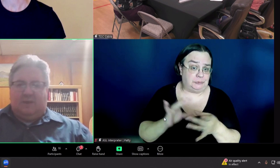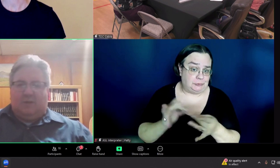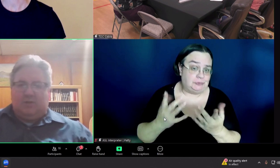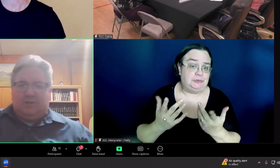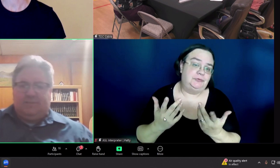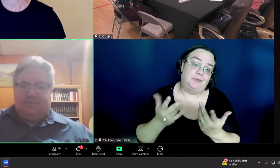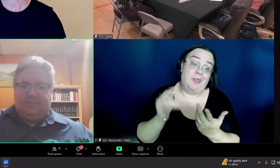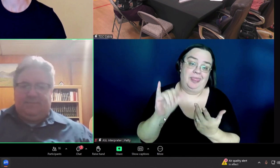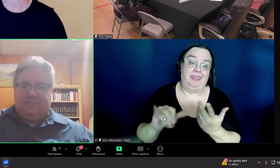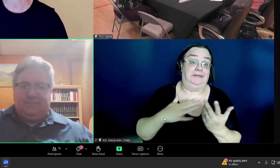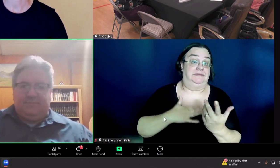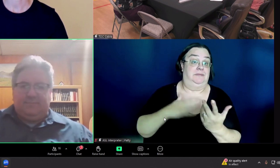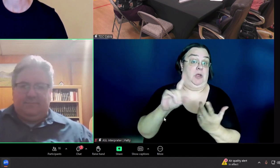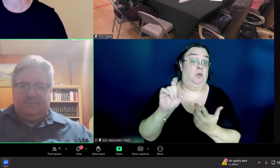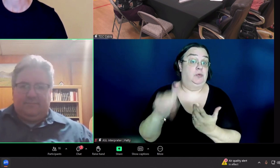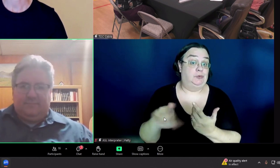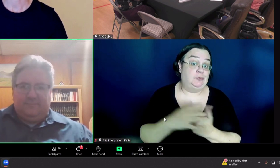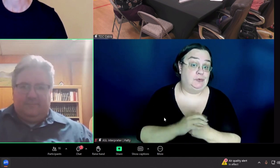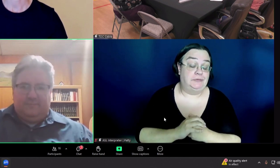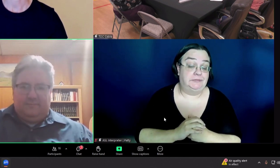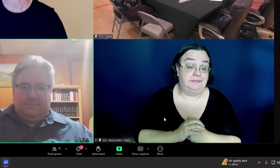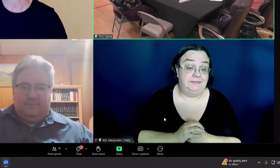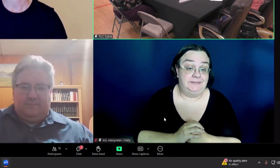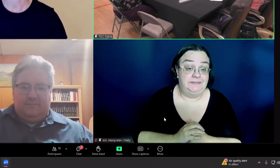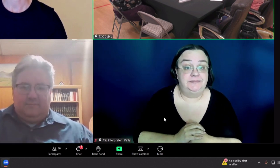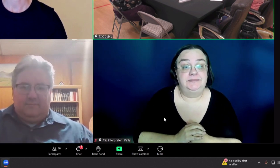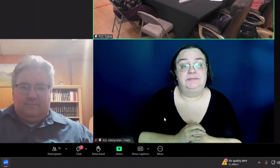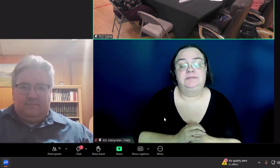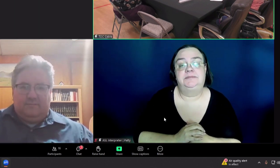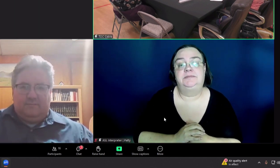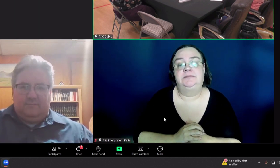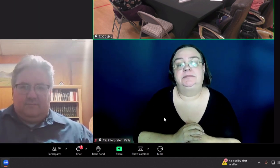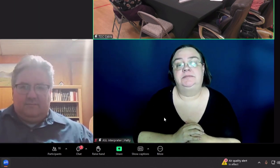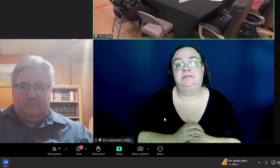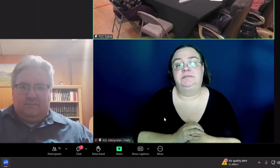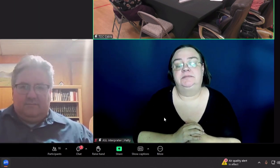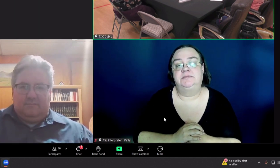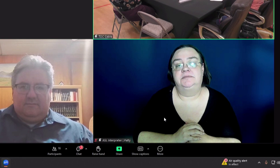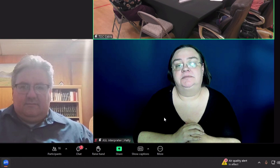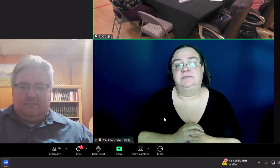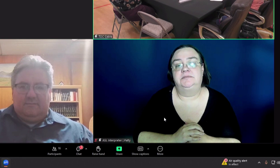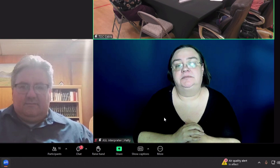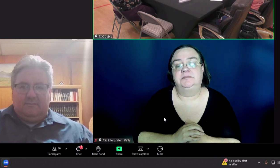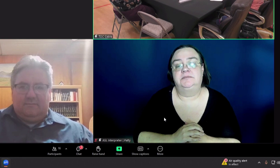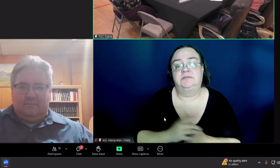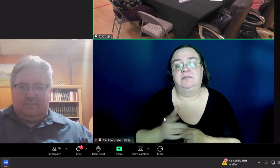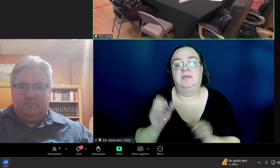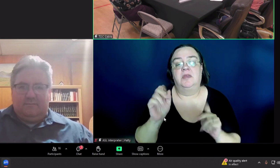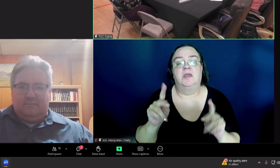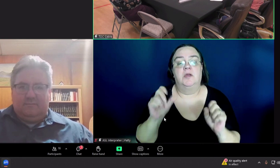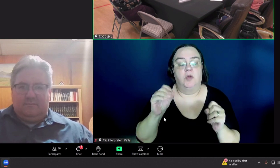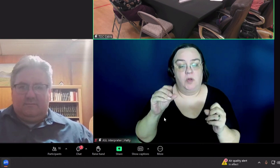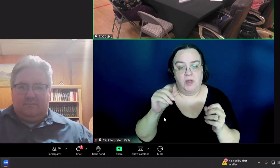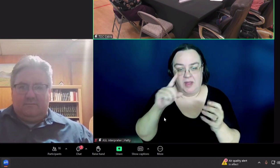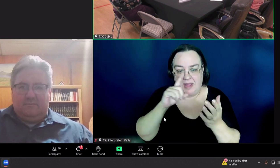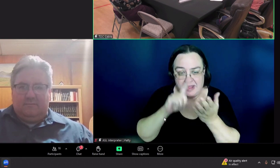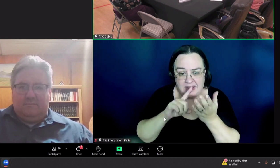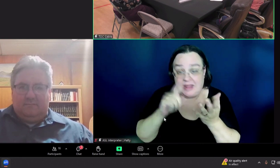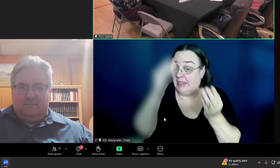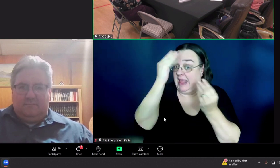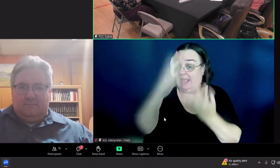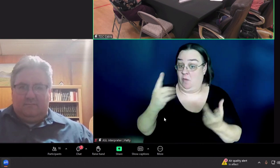That's my question. Thank you. So the investigators, the information that I'm sharing